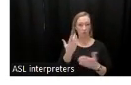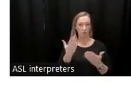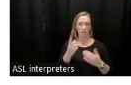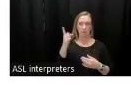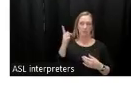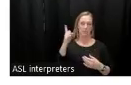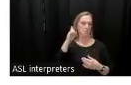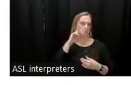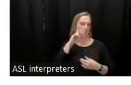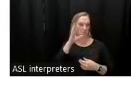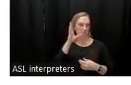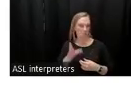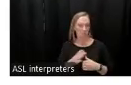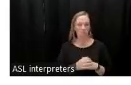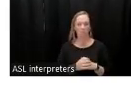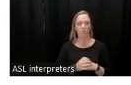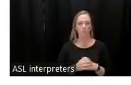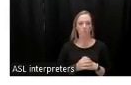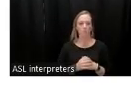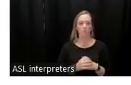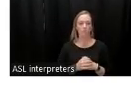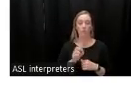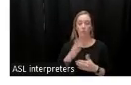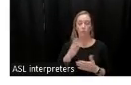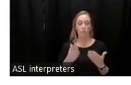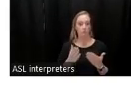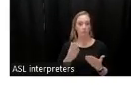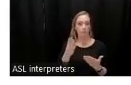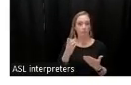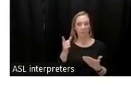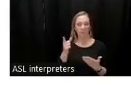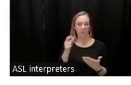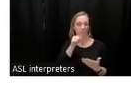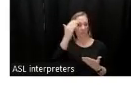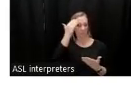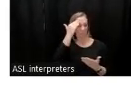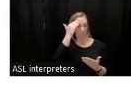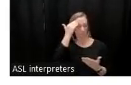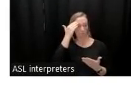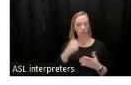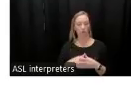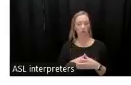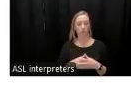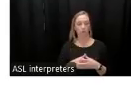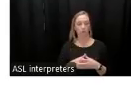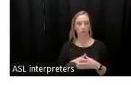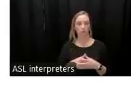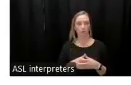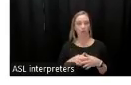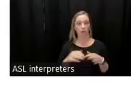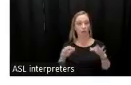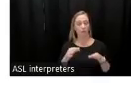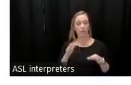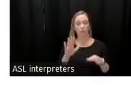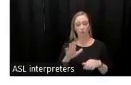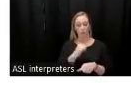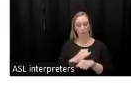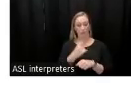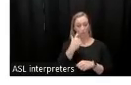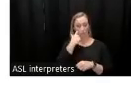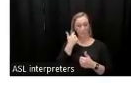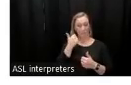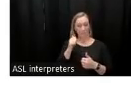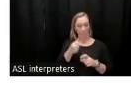your viewers may not have heard of, or be familiar with. Have there been any recent changes at your institution that are